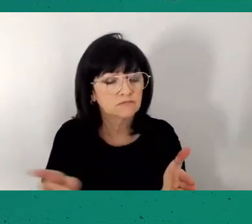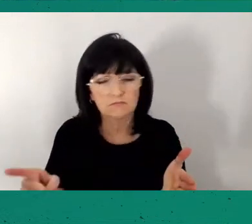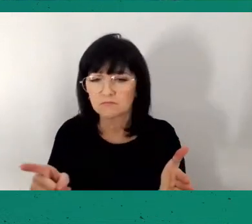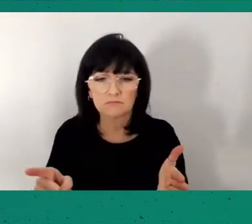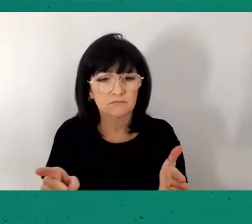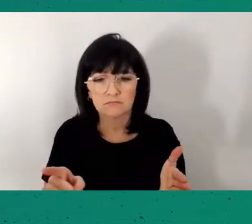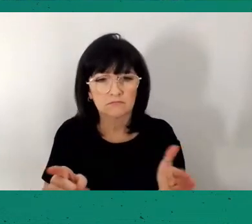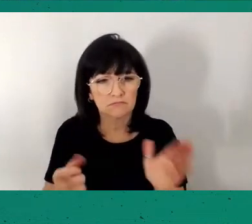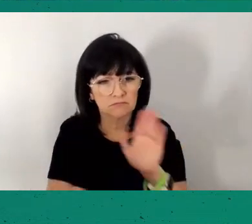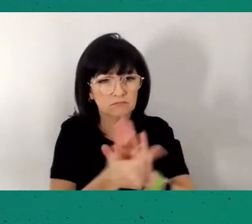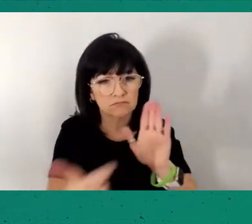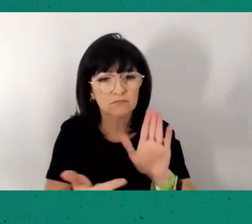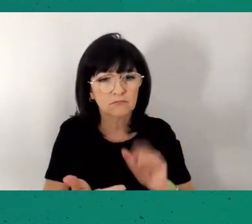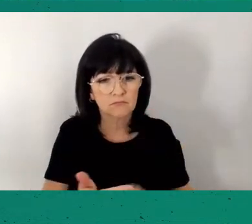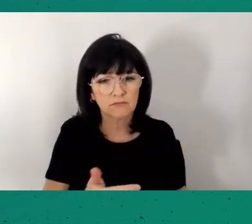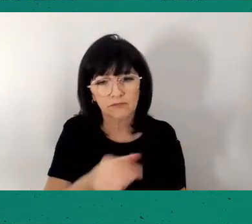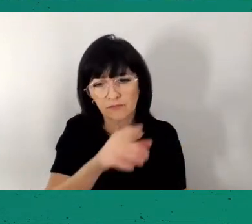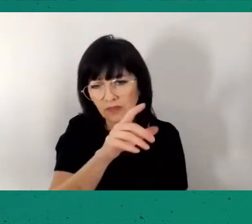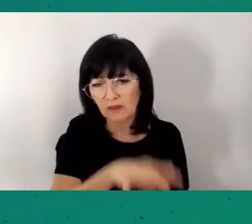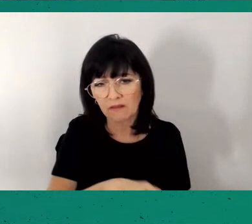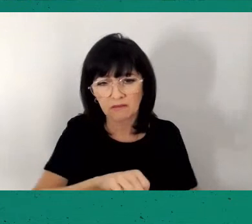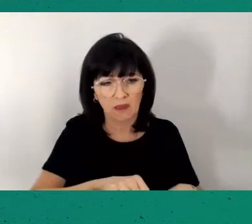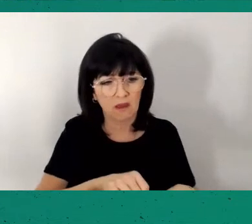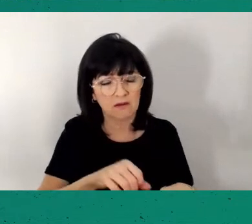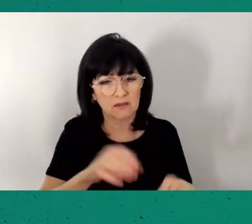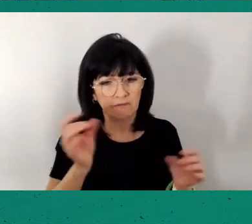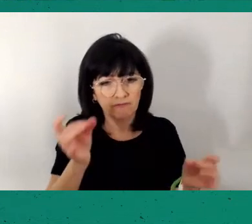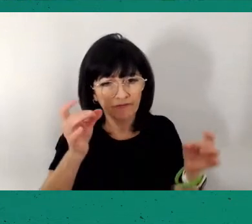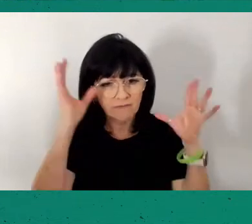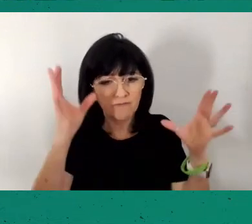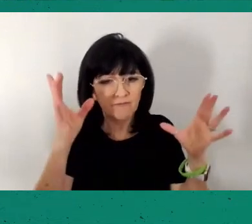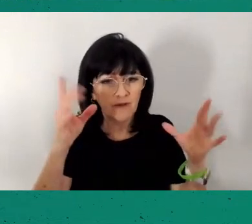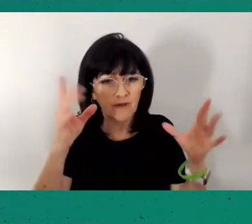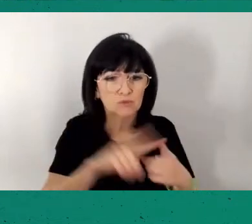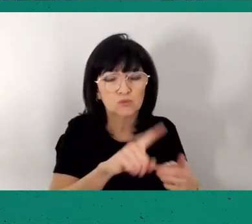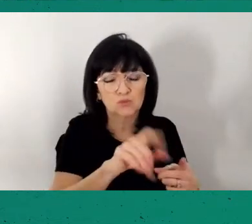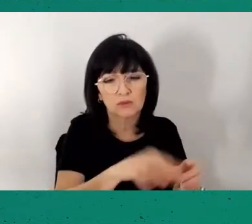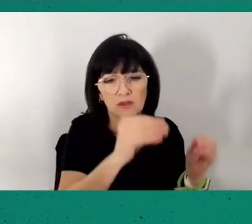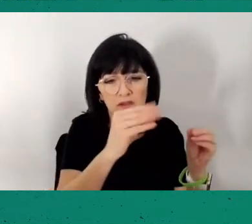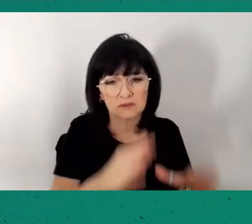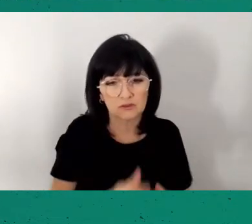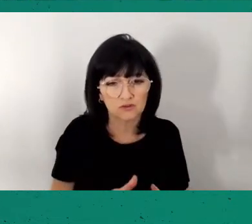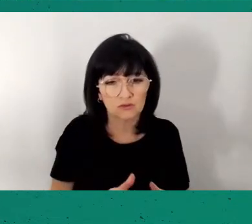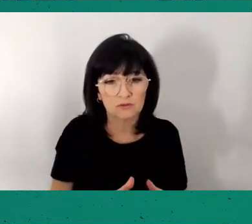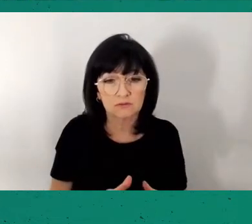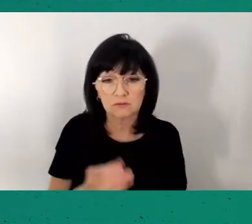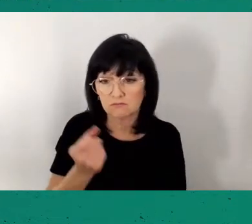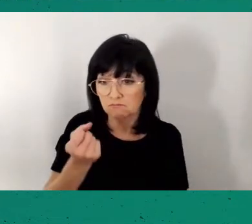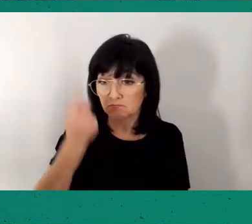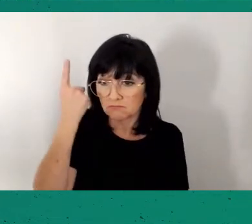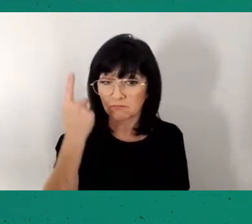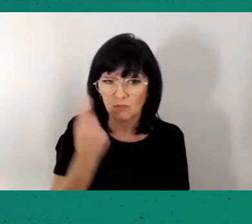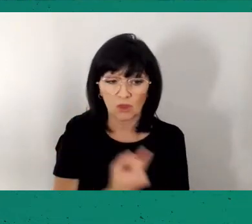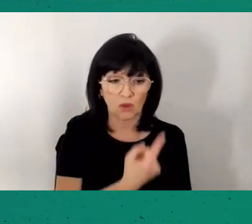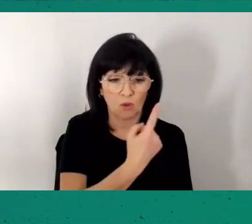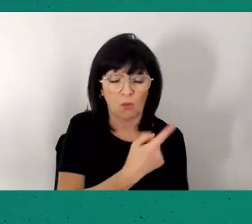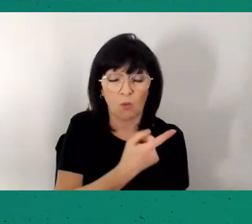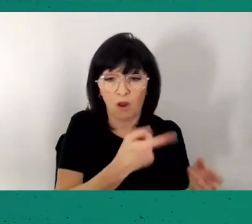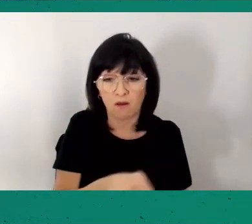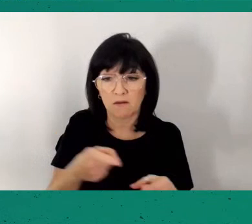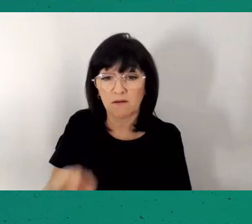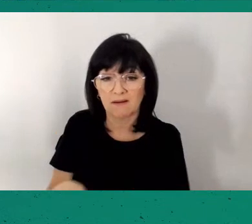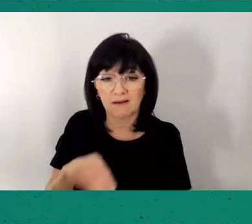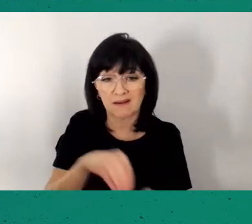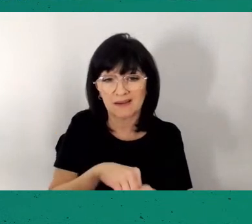in Georgetown. He wrote, quote, "One report of violence for teachers is reported, which occurred in Georgetown,